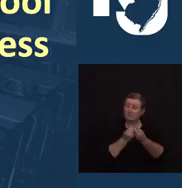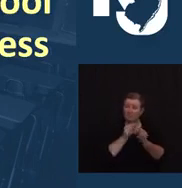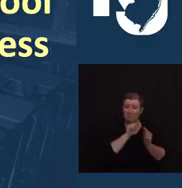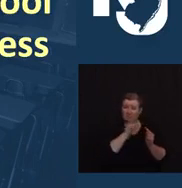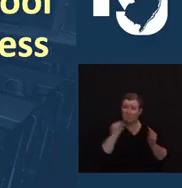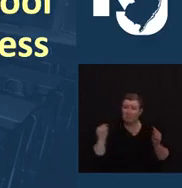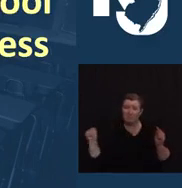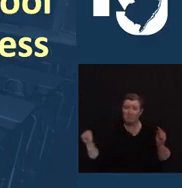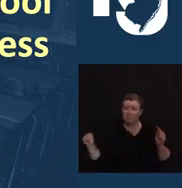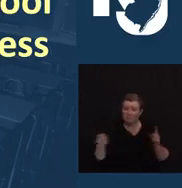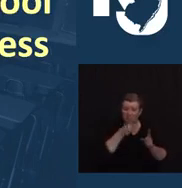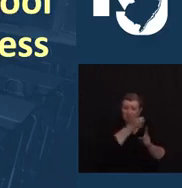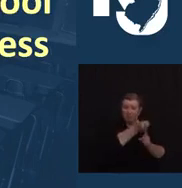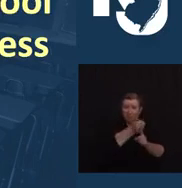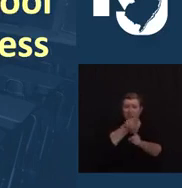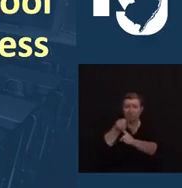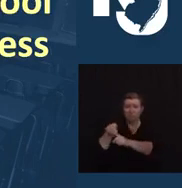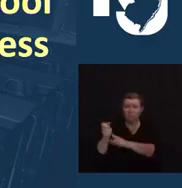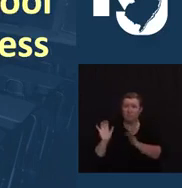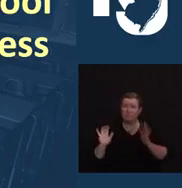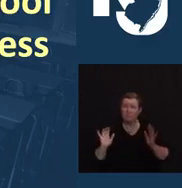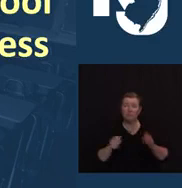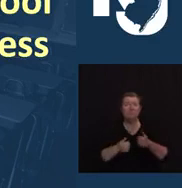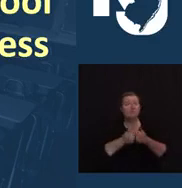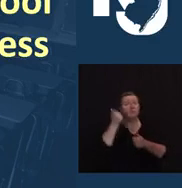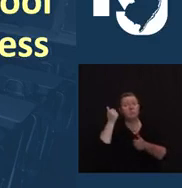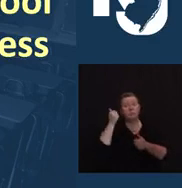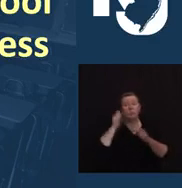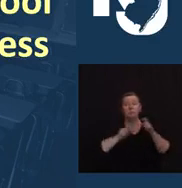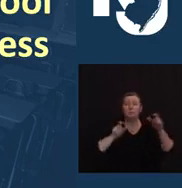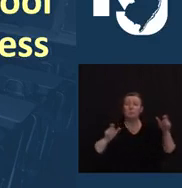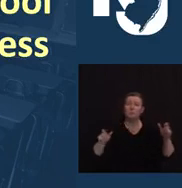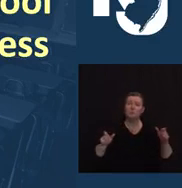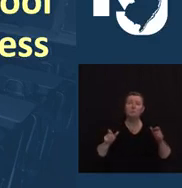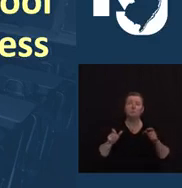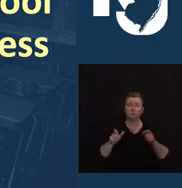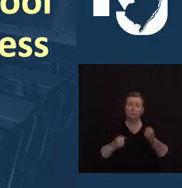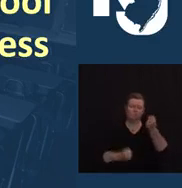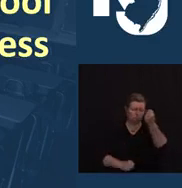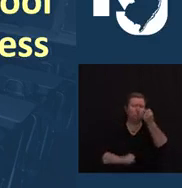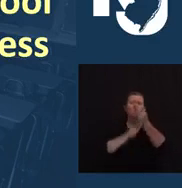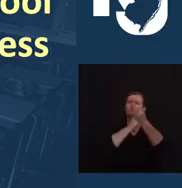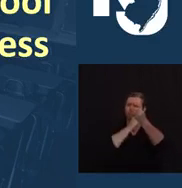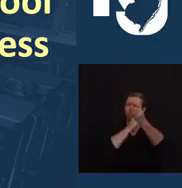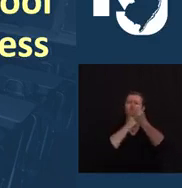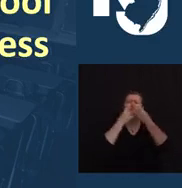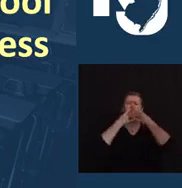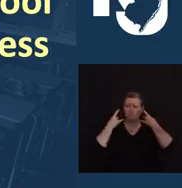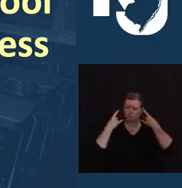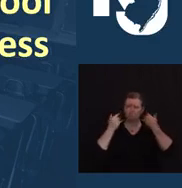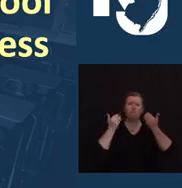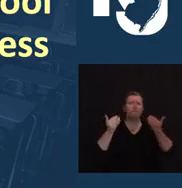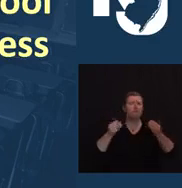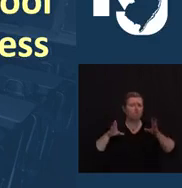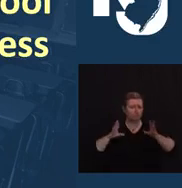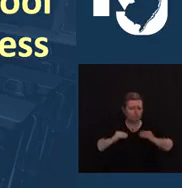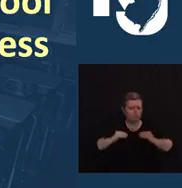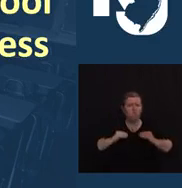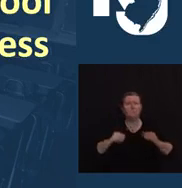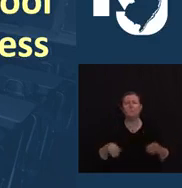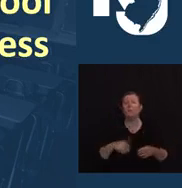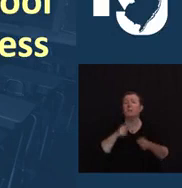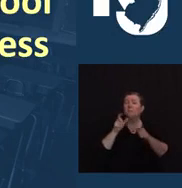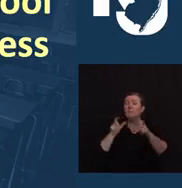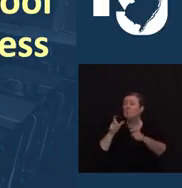the overwhelming majority of residents support our efforts. And I would remind those who continue to oppose public safety and common sense that this